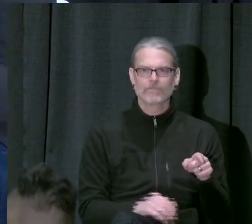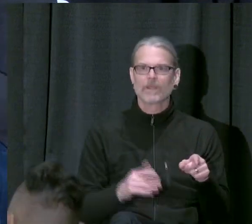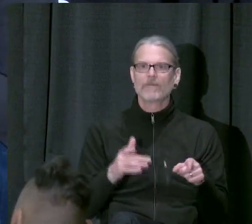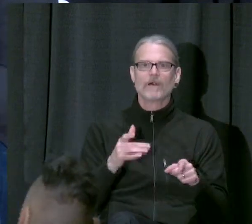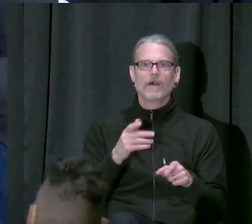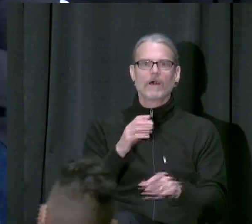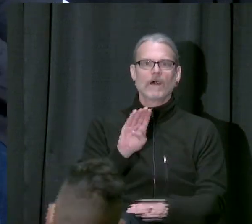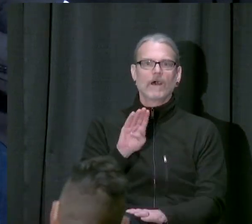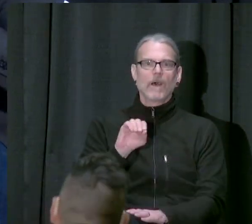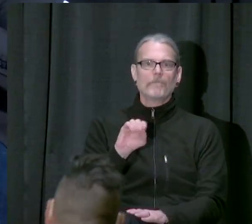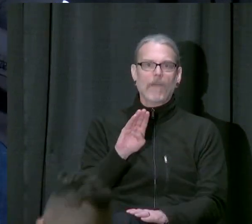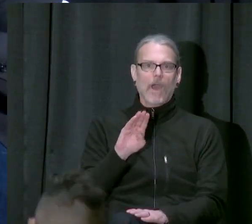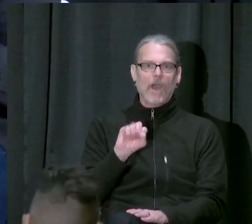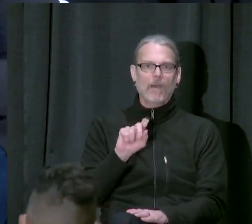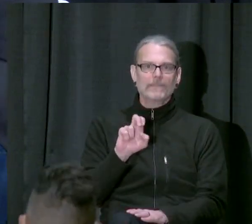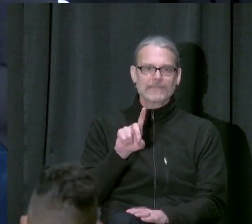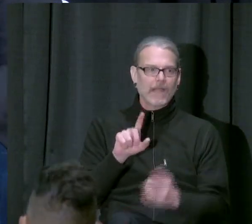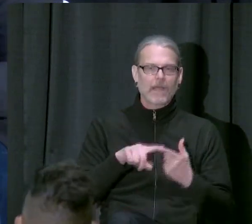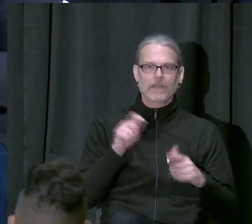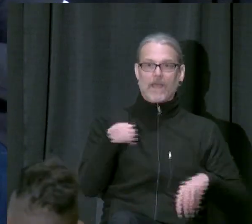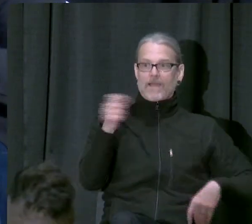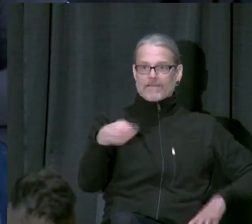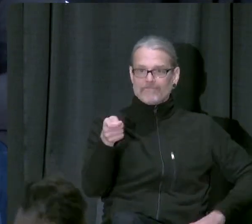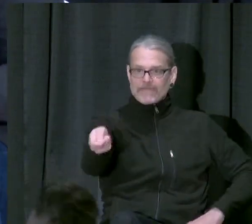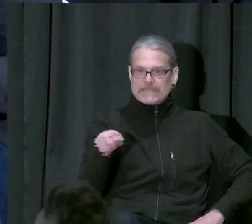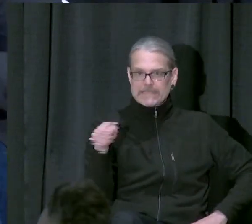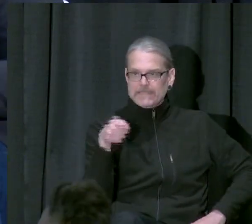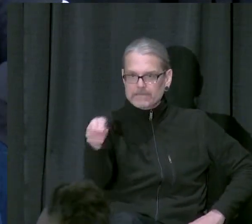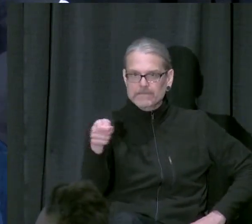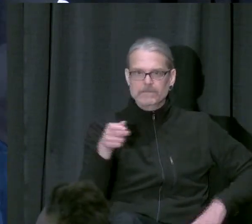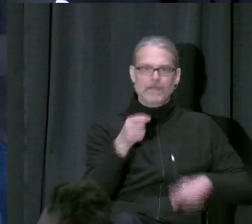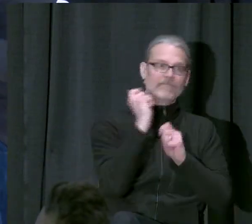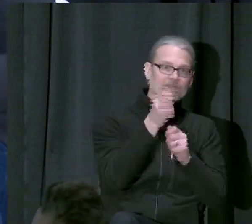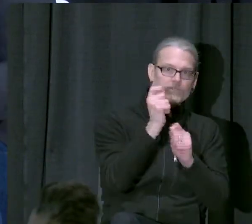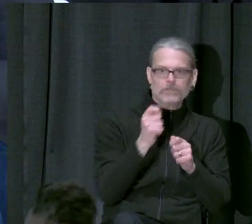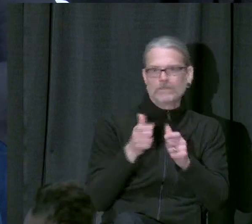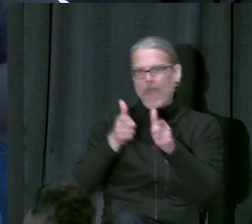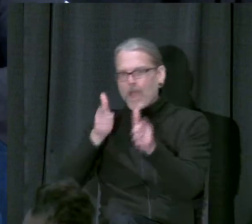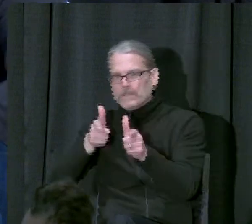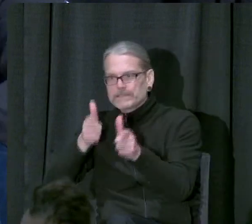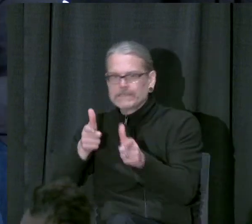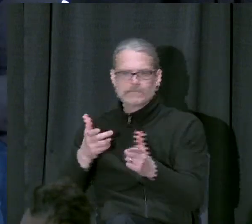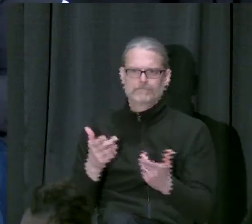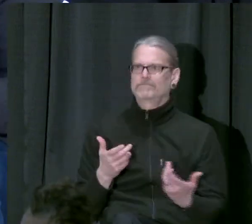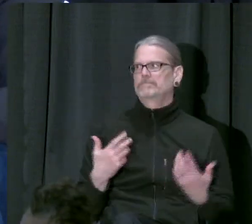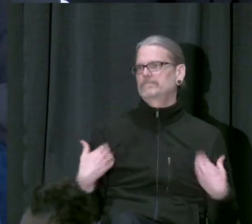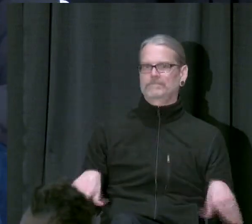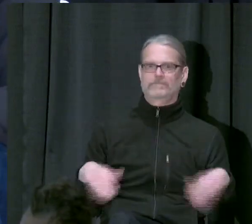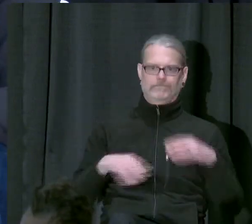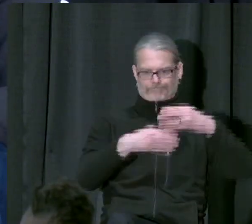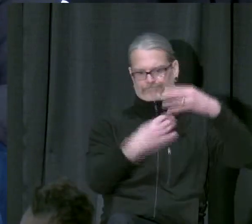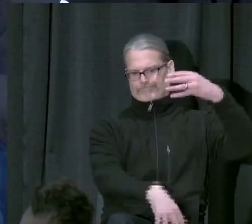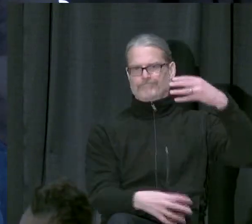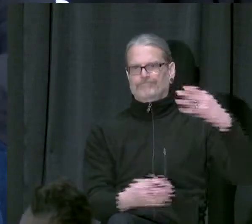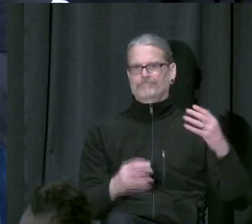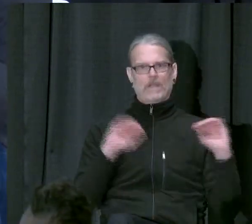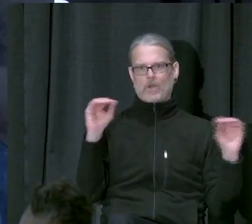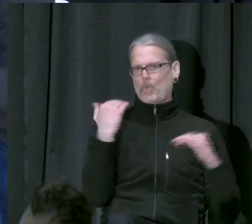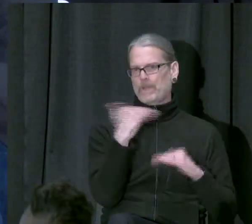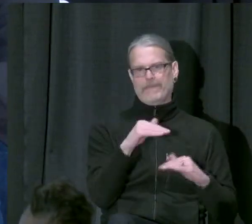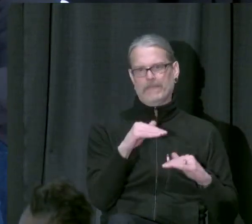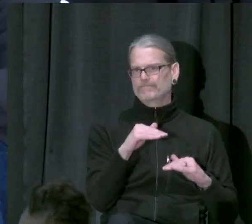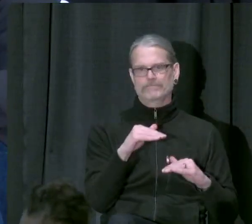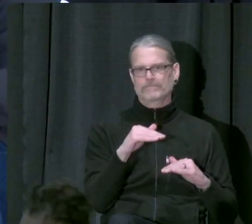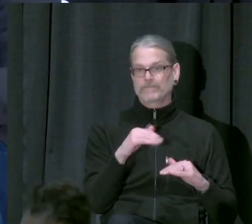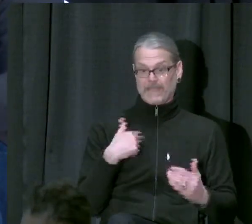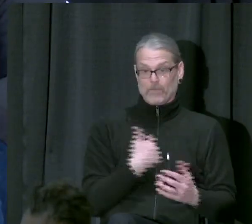bobsledding, fencing, fishing, hunting. I mean, it's really limitless. And it's kind of designed